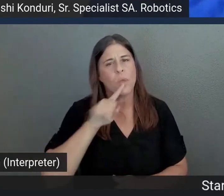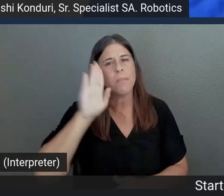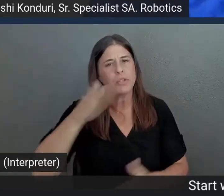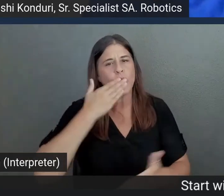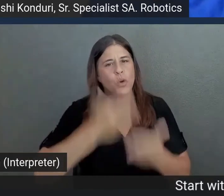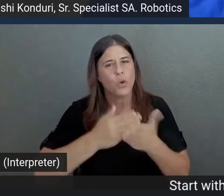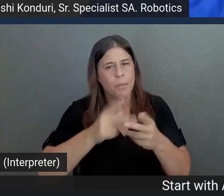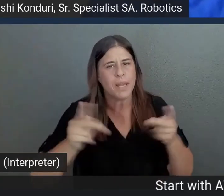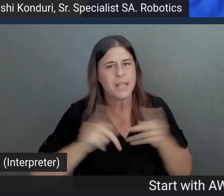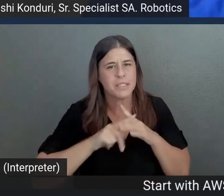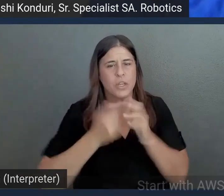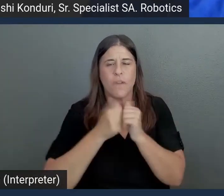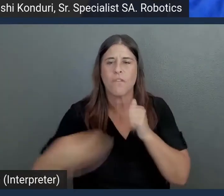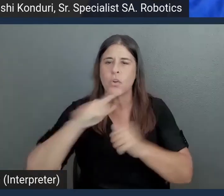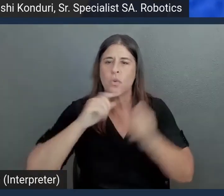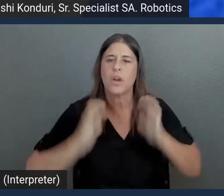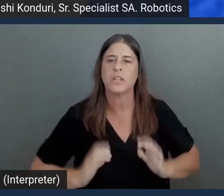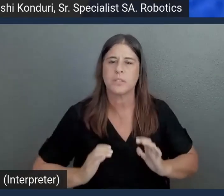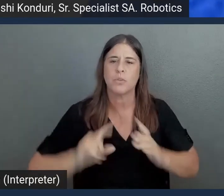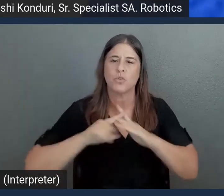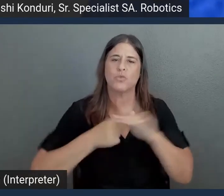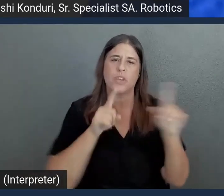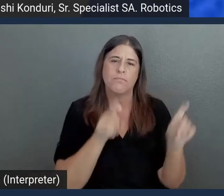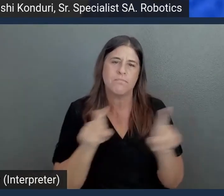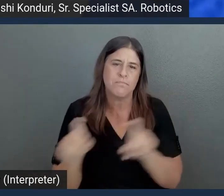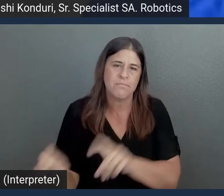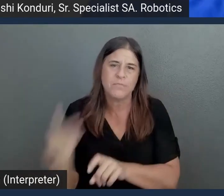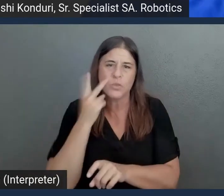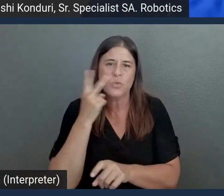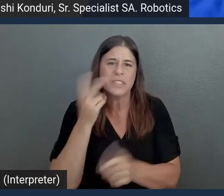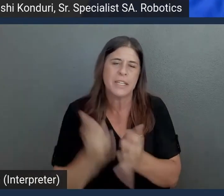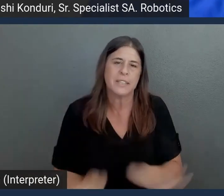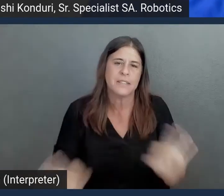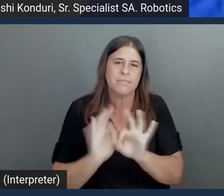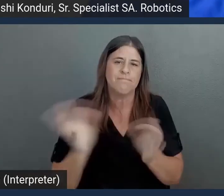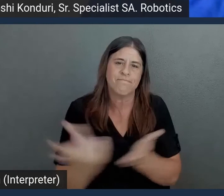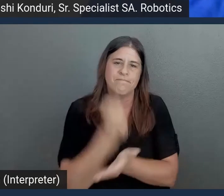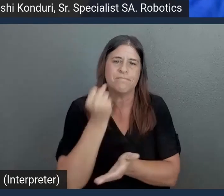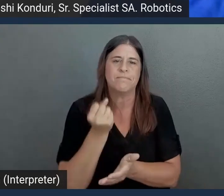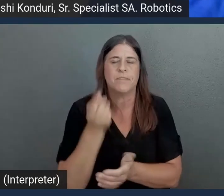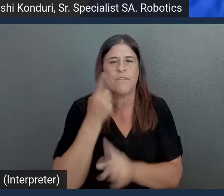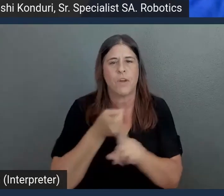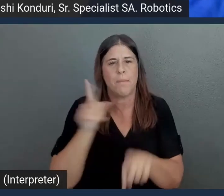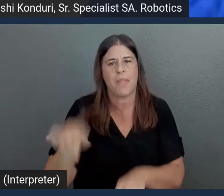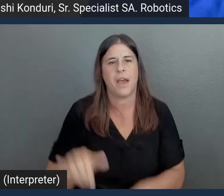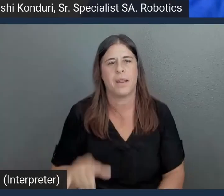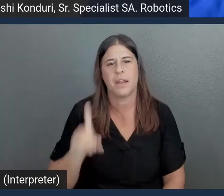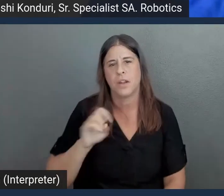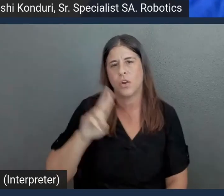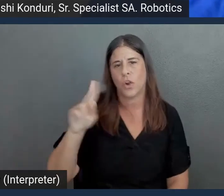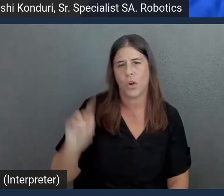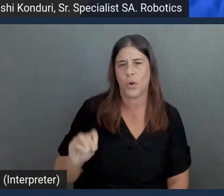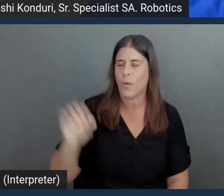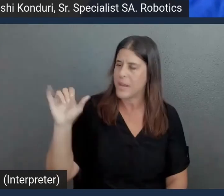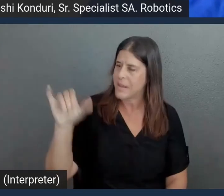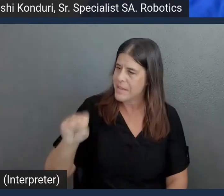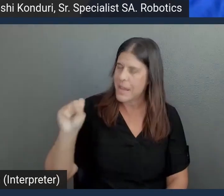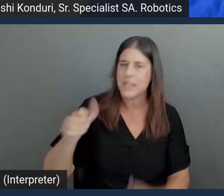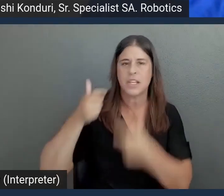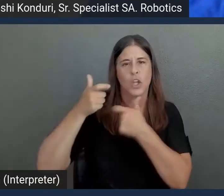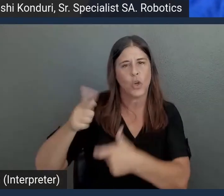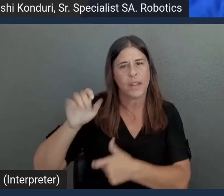for customers to start trying out to see all the value that you get. Yeah, so check out the links in the